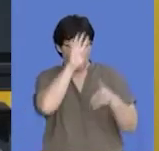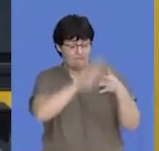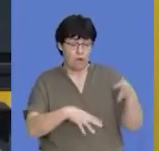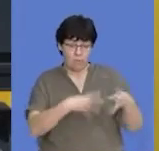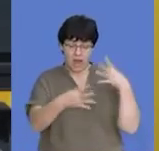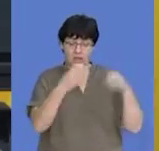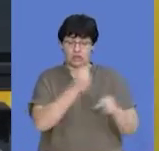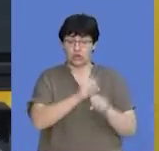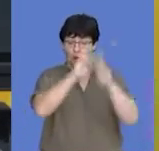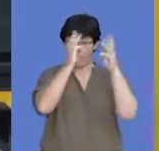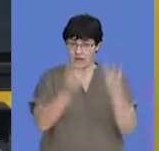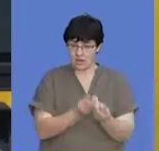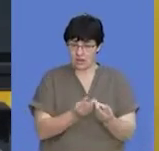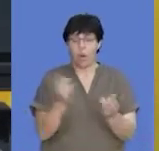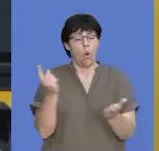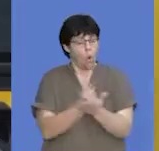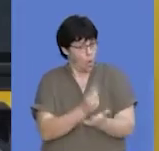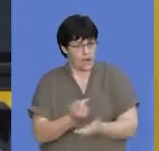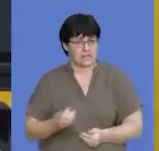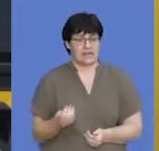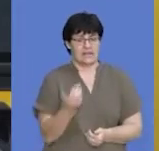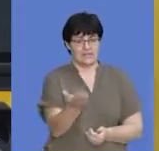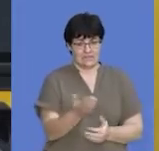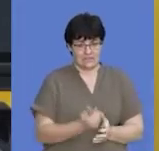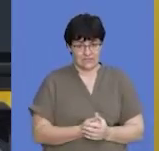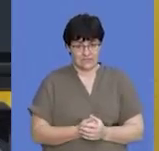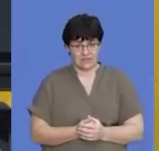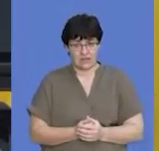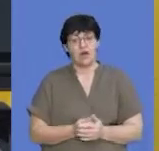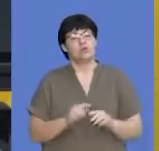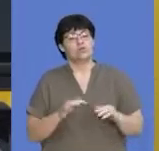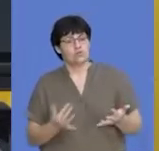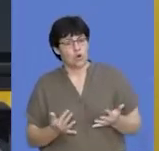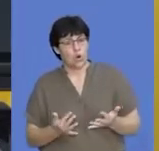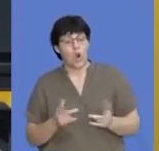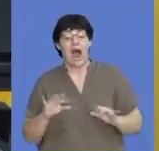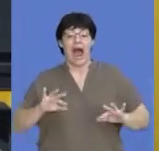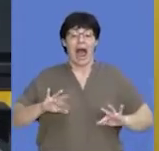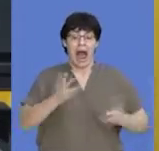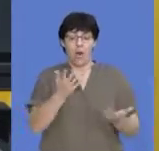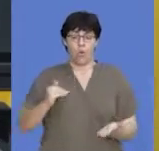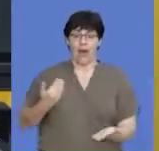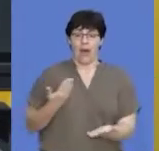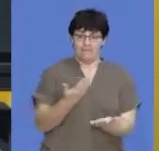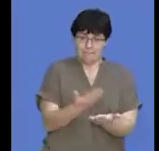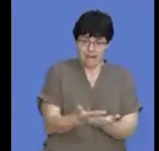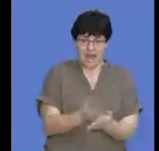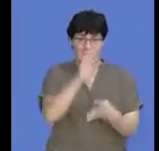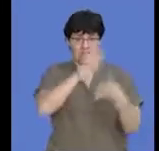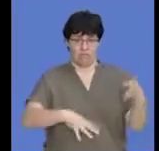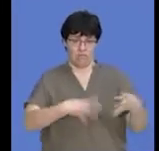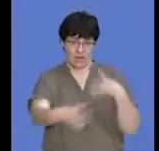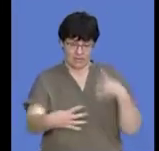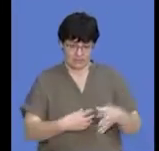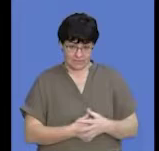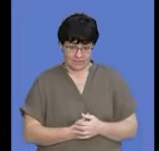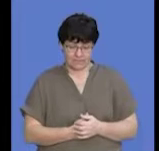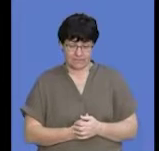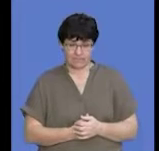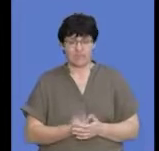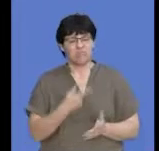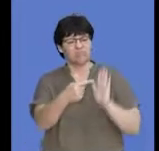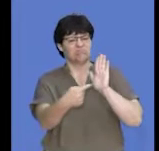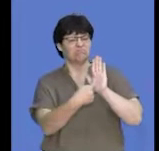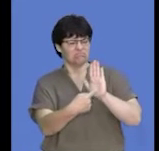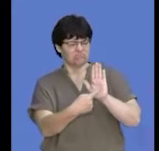in geography are always given to you. So it's about the application of that formula. In this particular